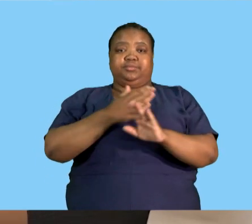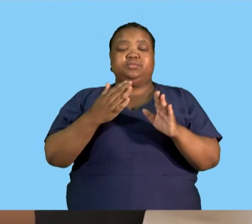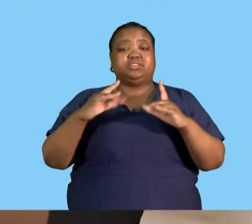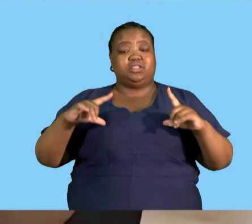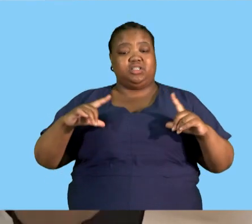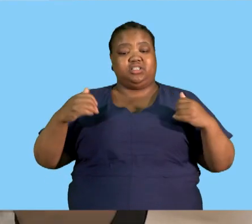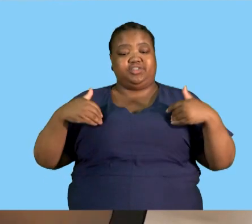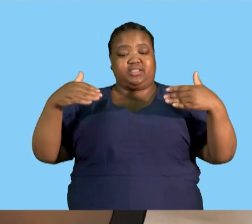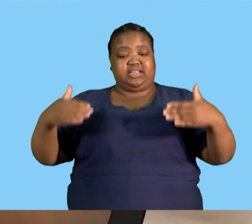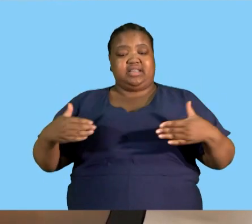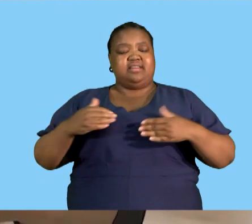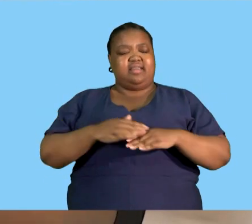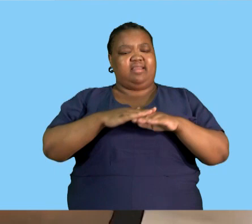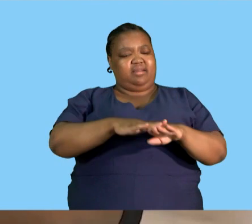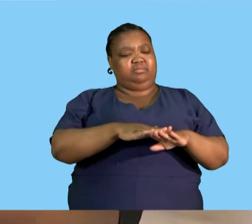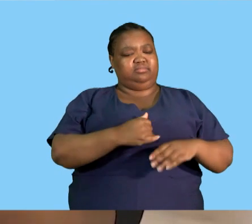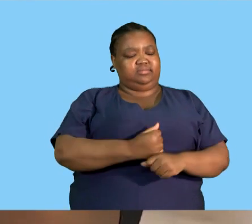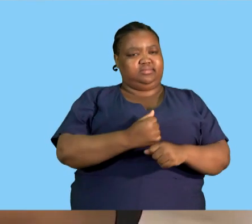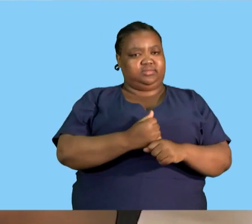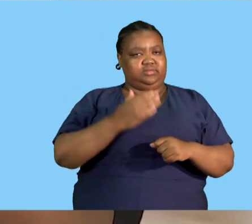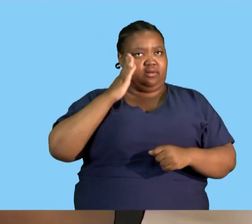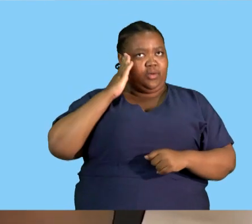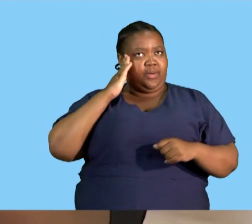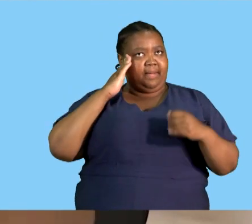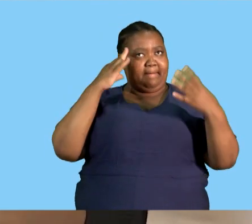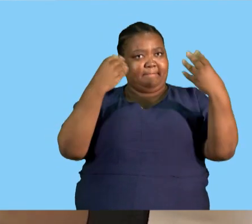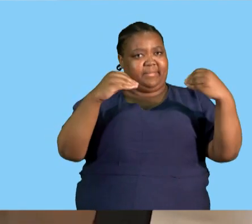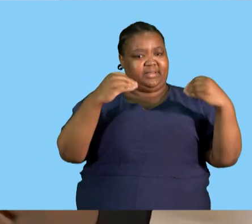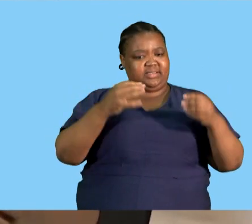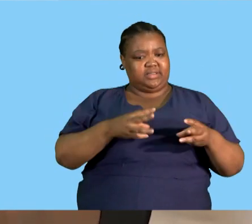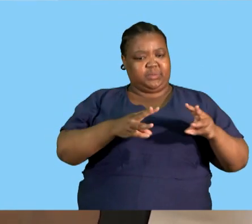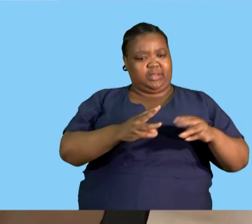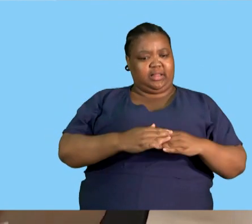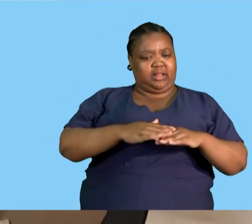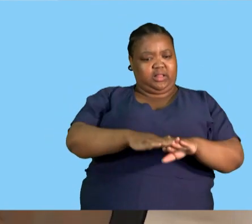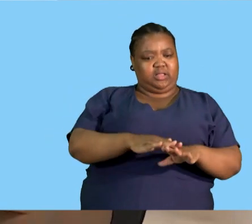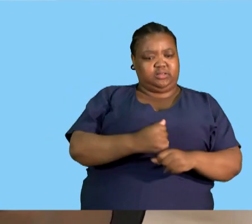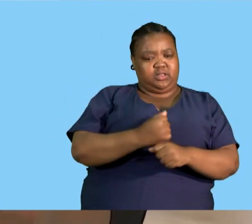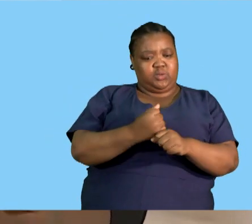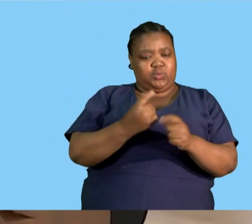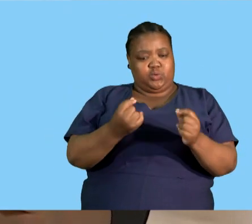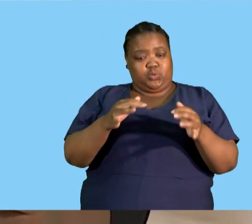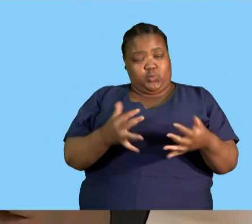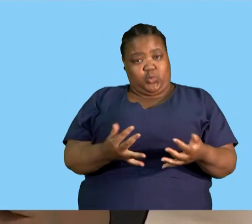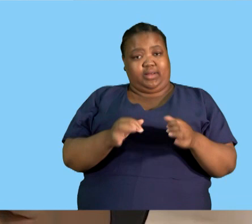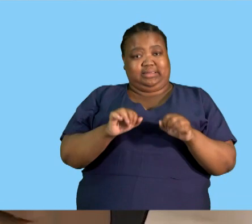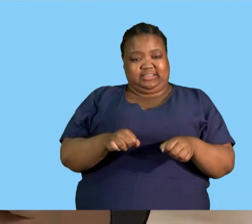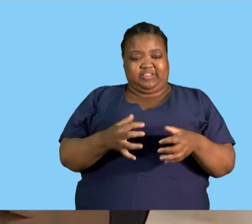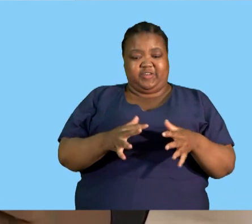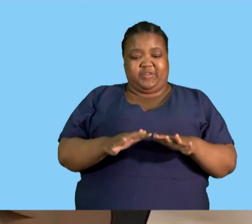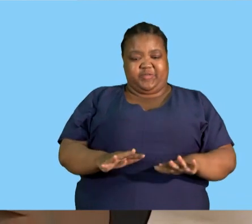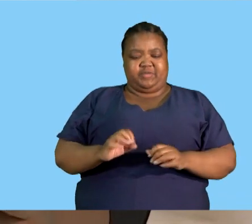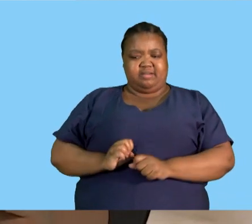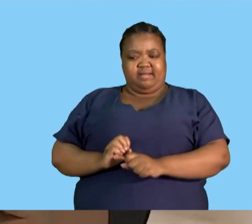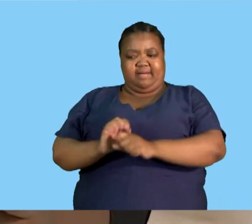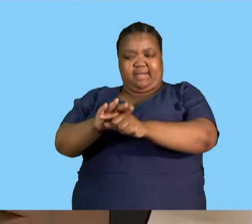need to start with the application and see how can the business apply this method from application, and then we can now start by